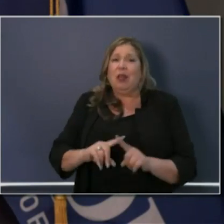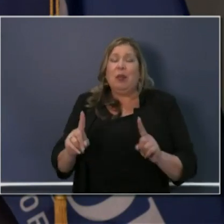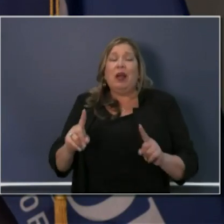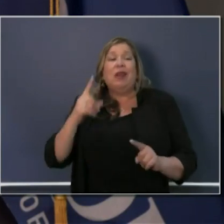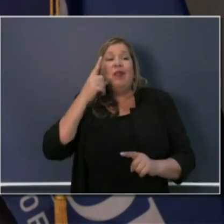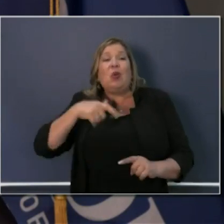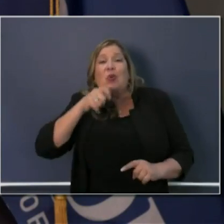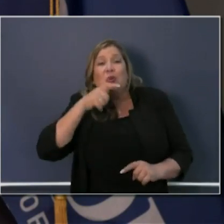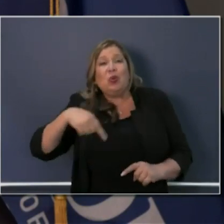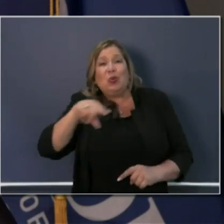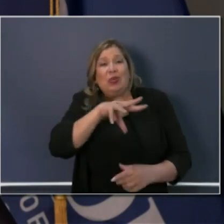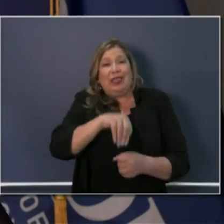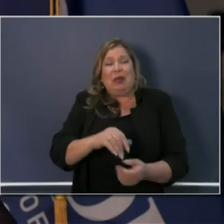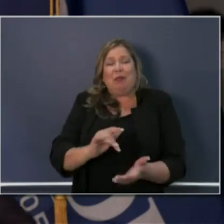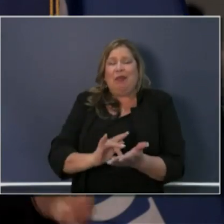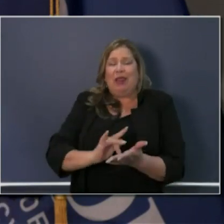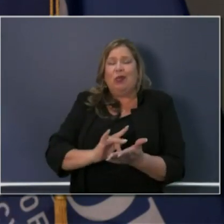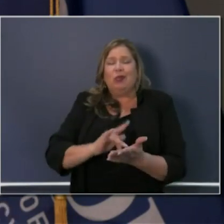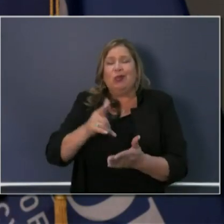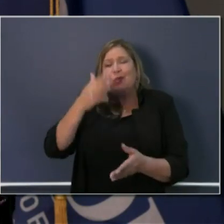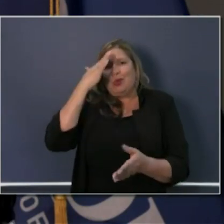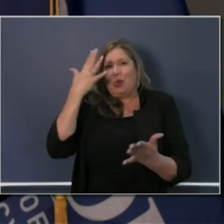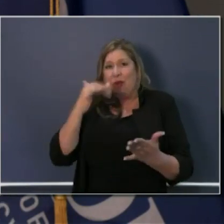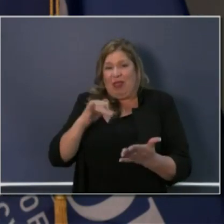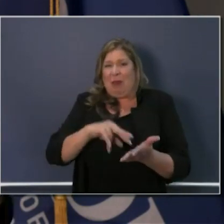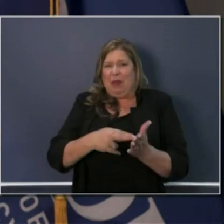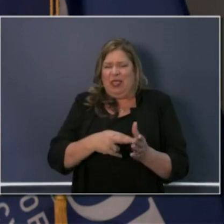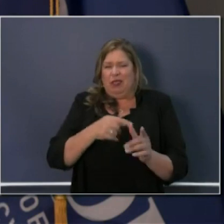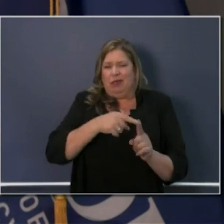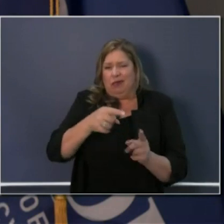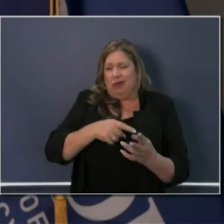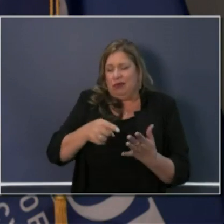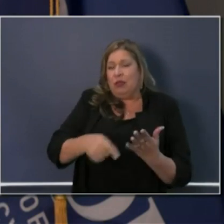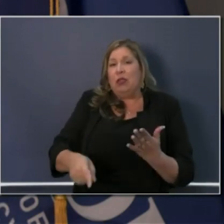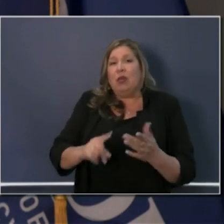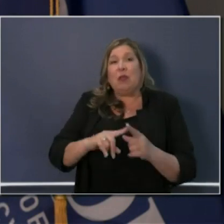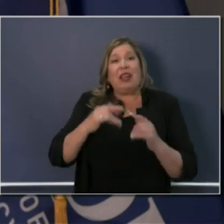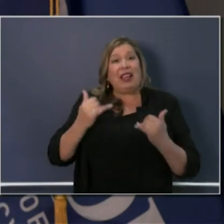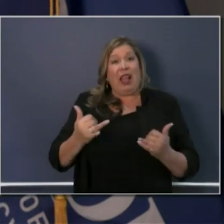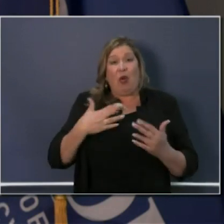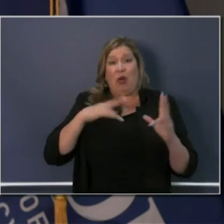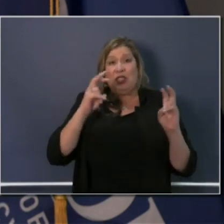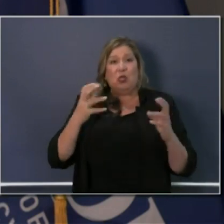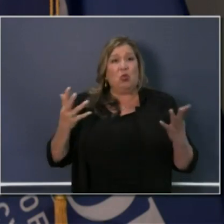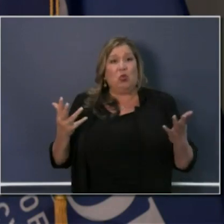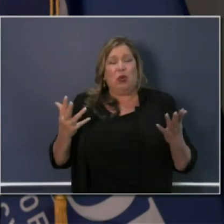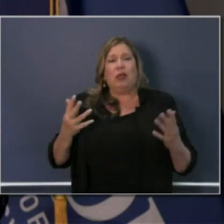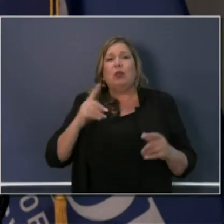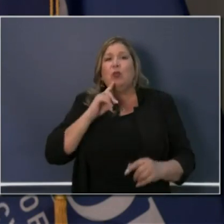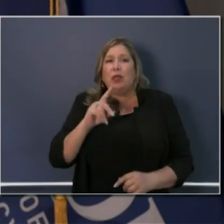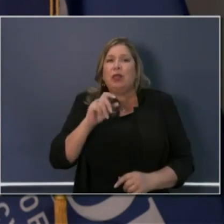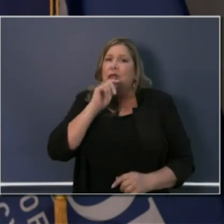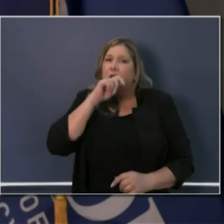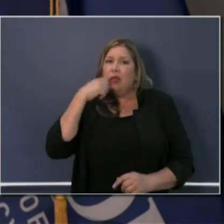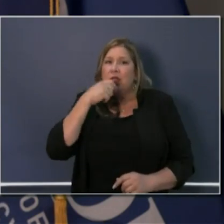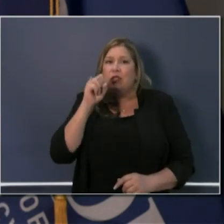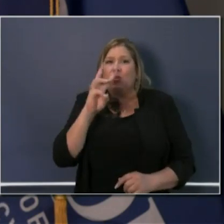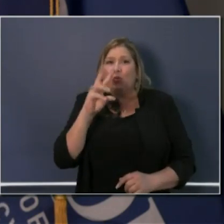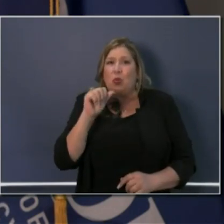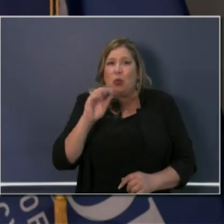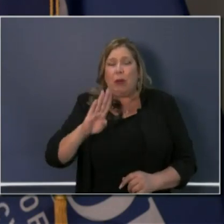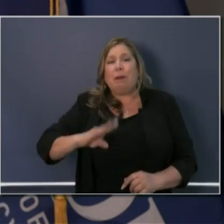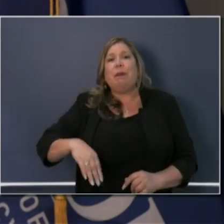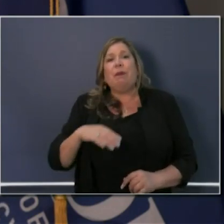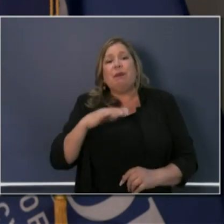healthcare professionals. But now the bigger issue is swabs themselves, is specimen samples, and having the media to associate with the